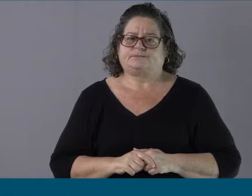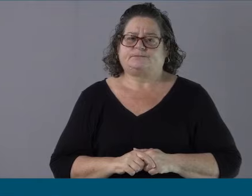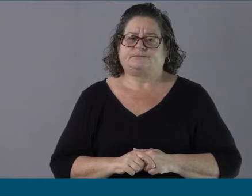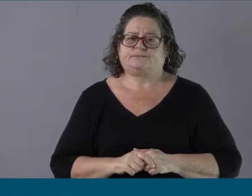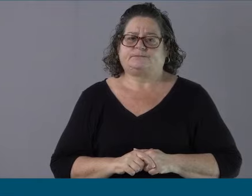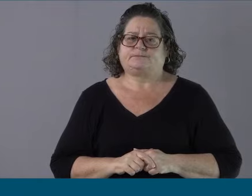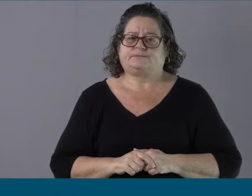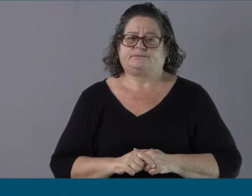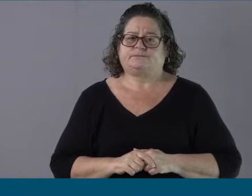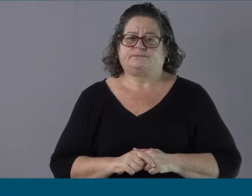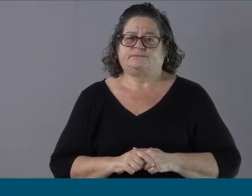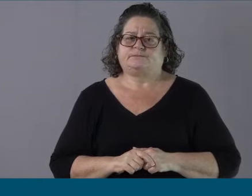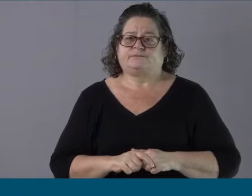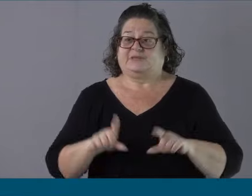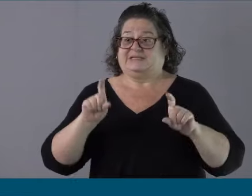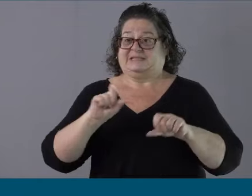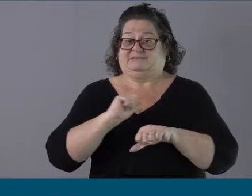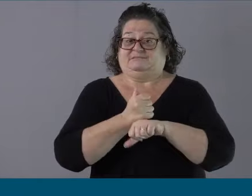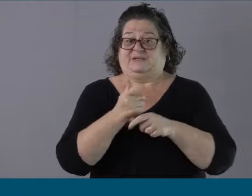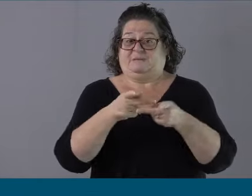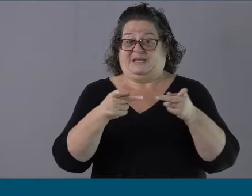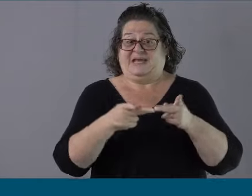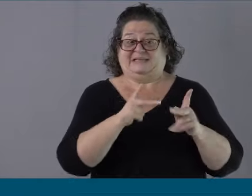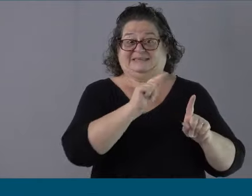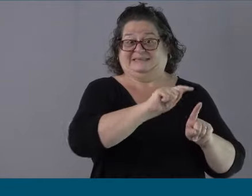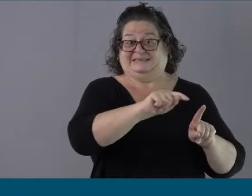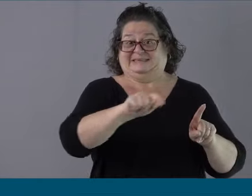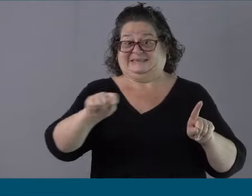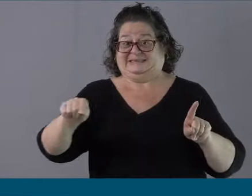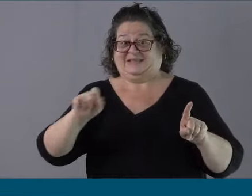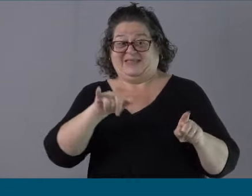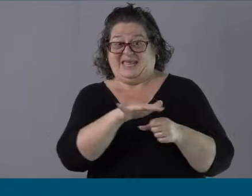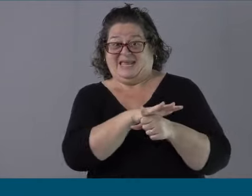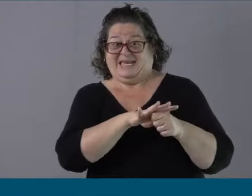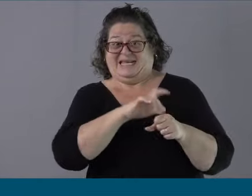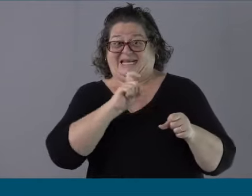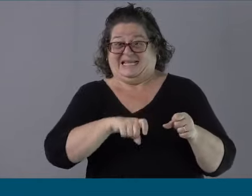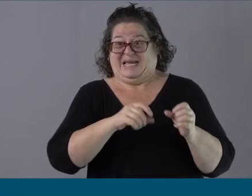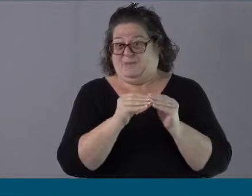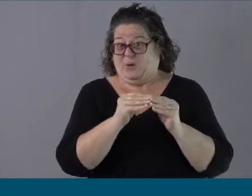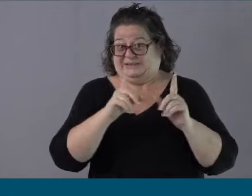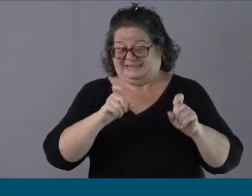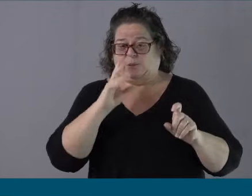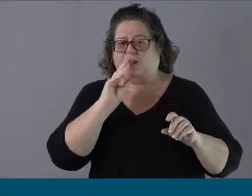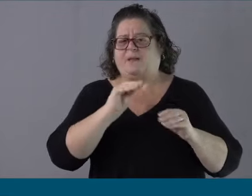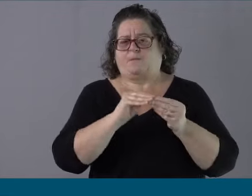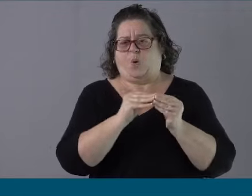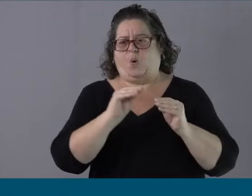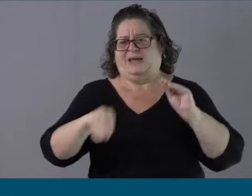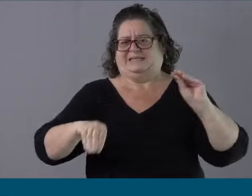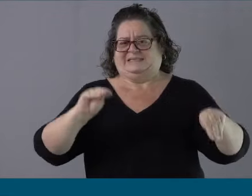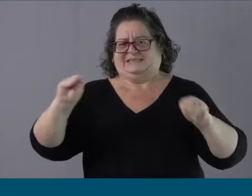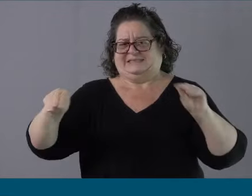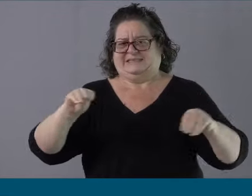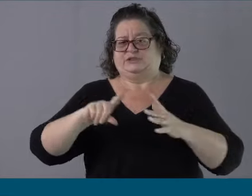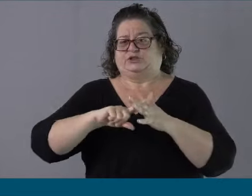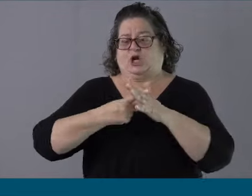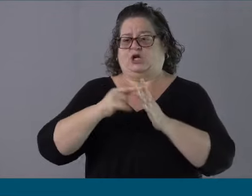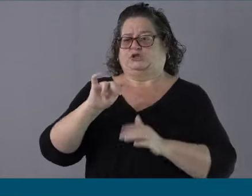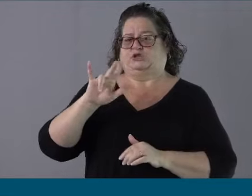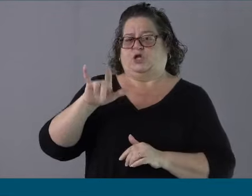sites for areas that need it. This is going to begin July 17th for 12 straight days. And I want